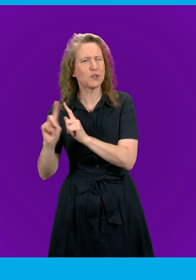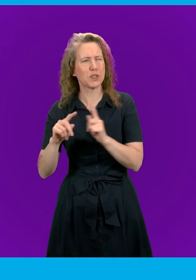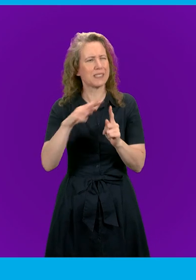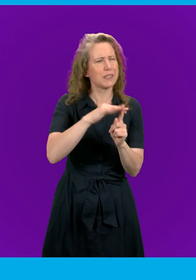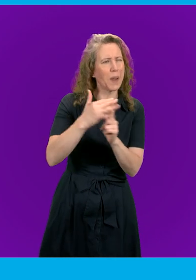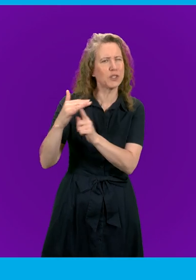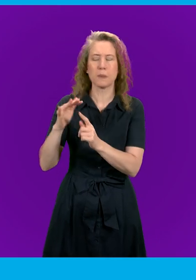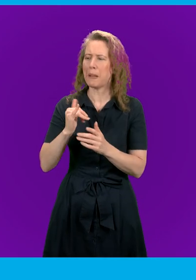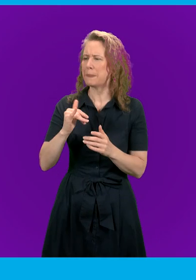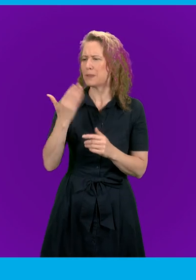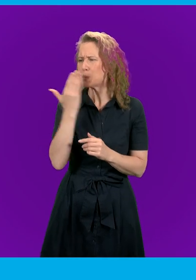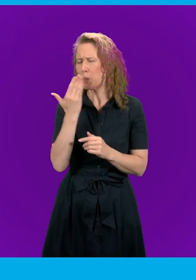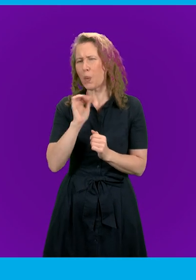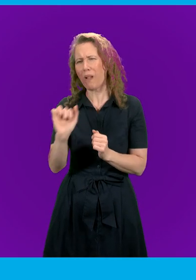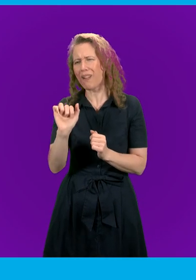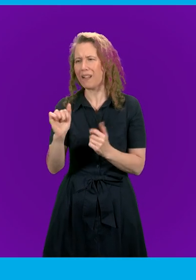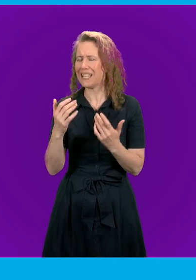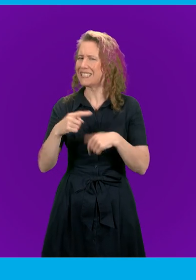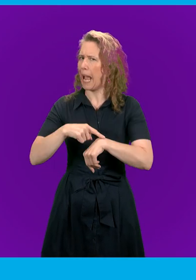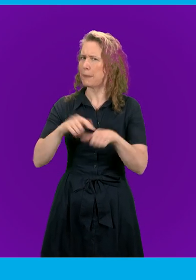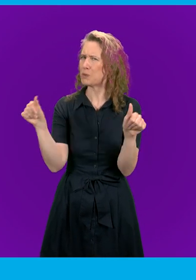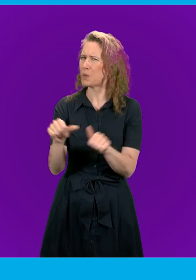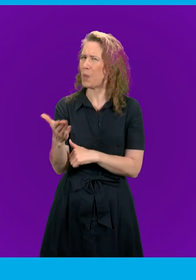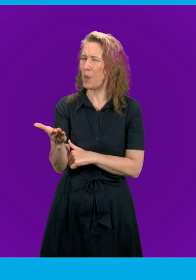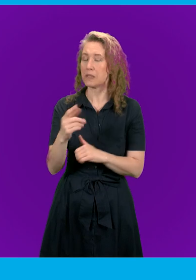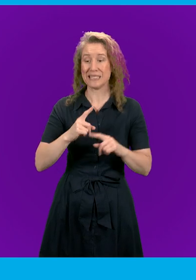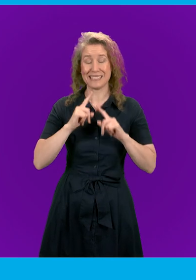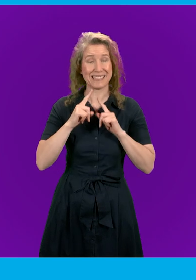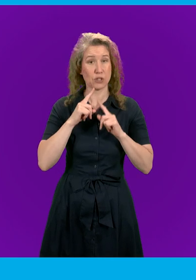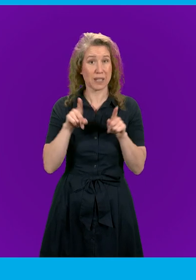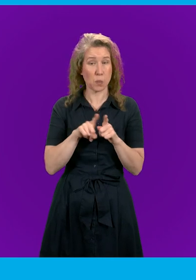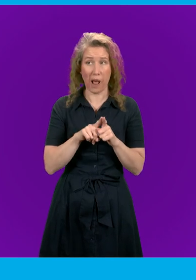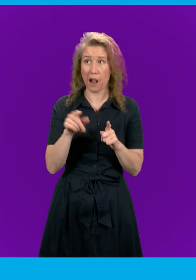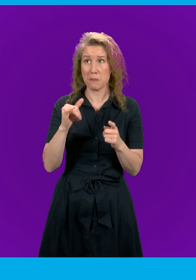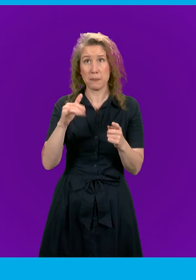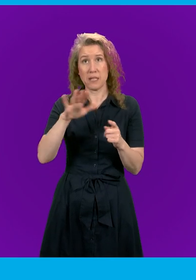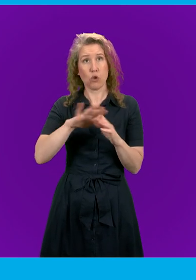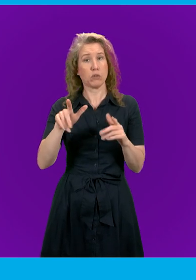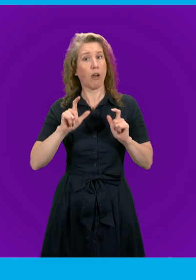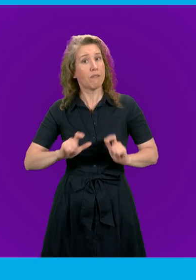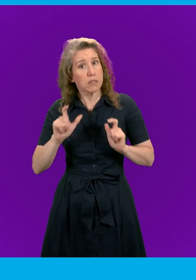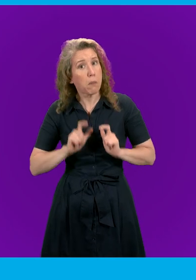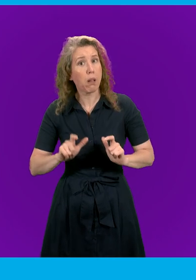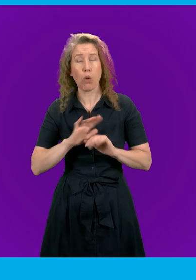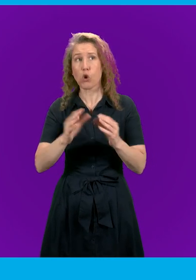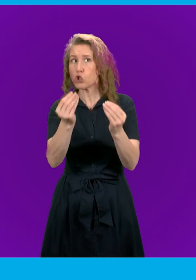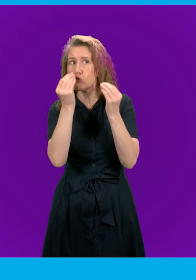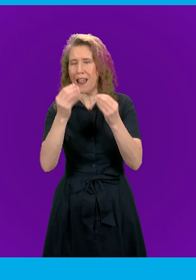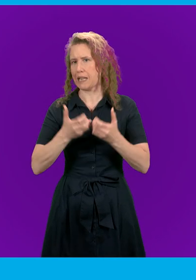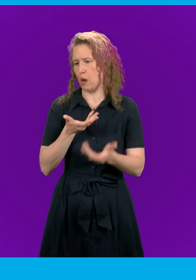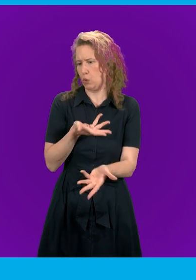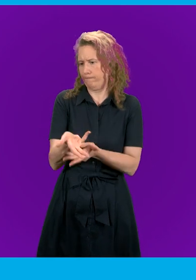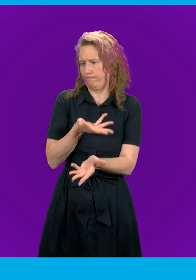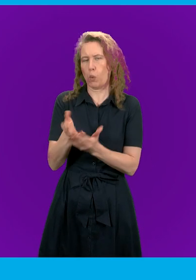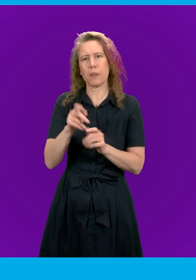in schools whether there's a time restriction, but as you say, with teachers in terms of training, but also comfortability in terms of having these conversations